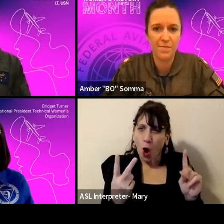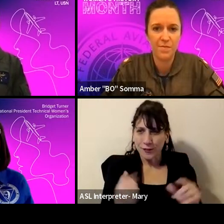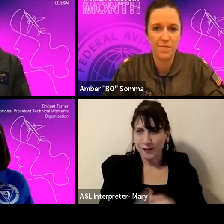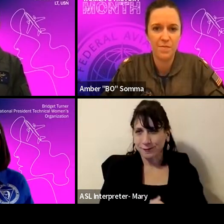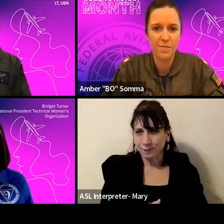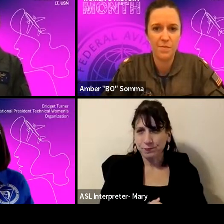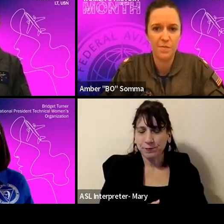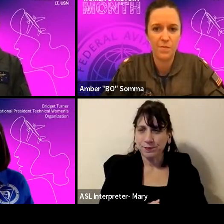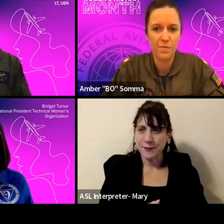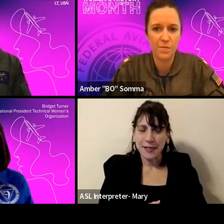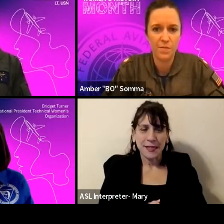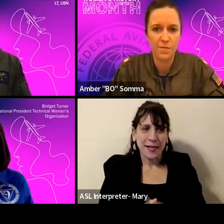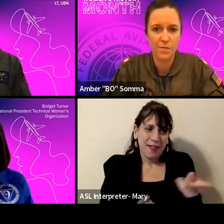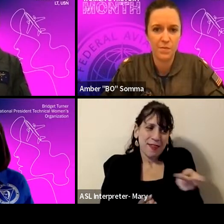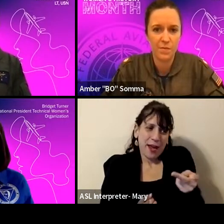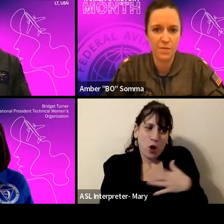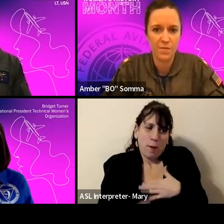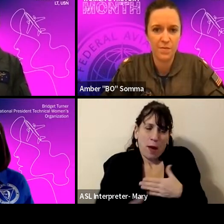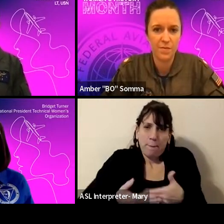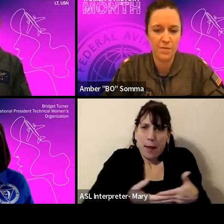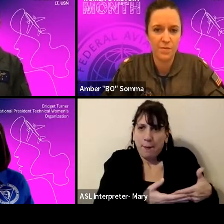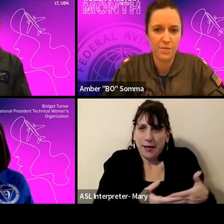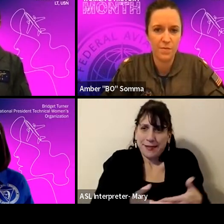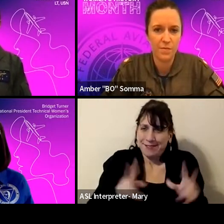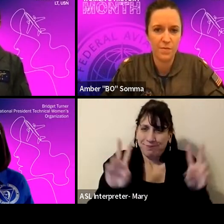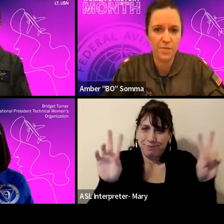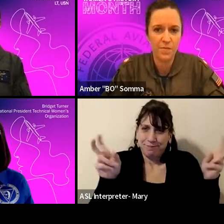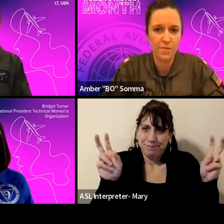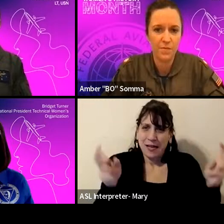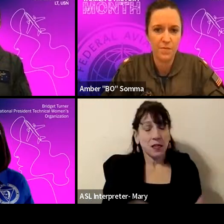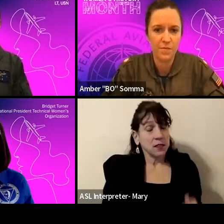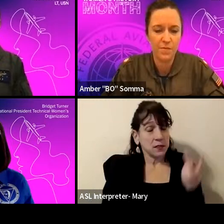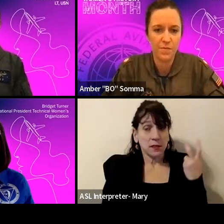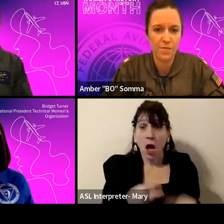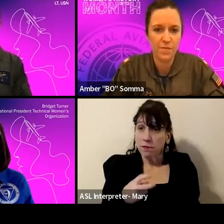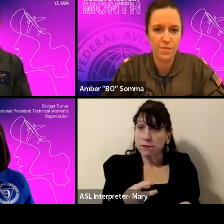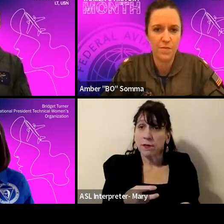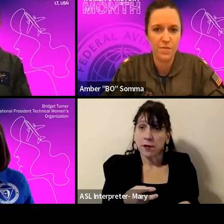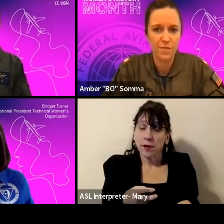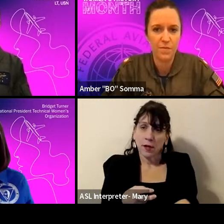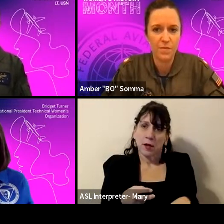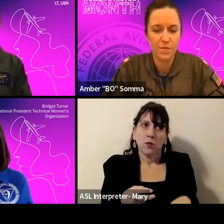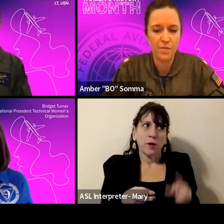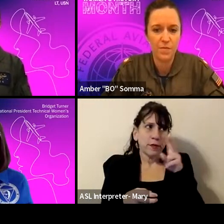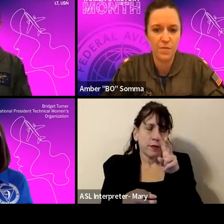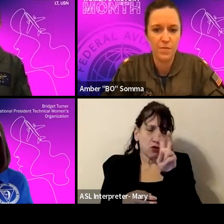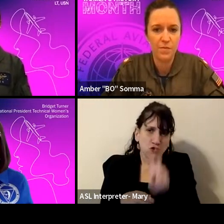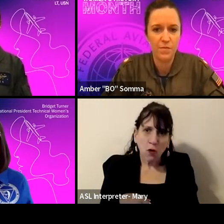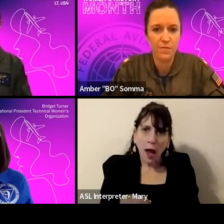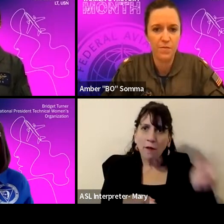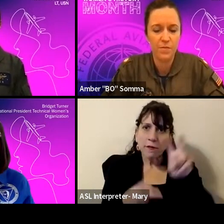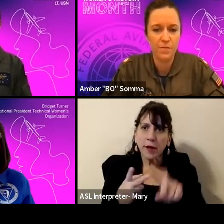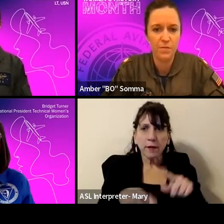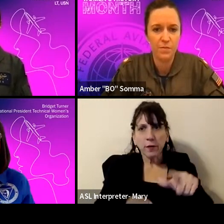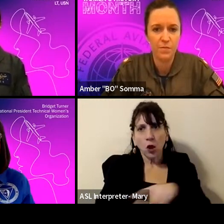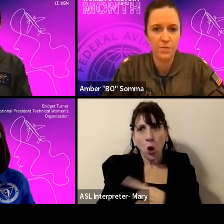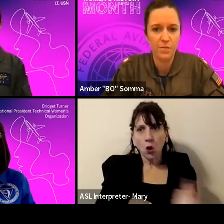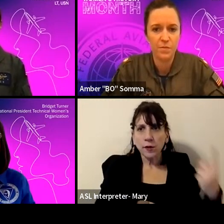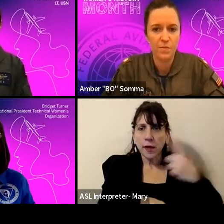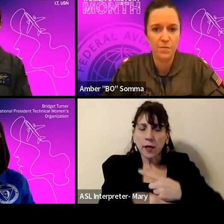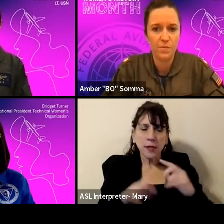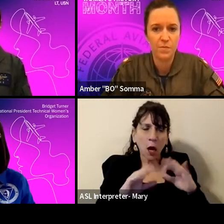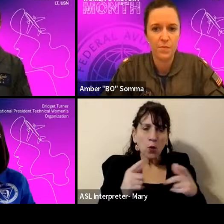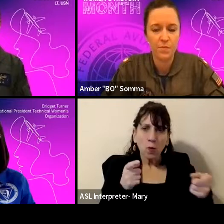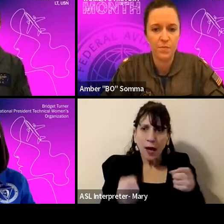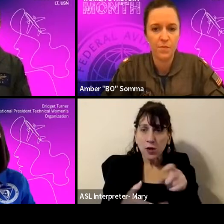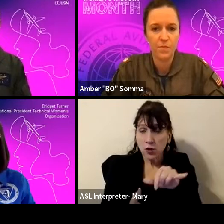And so they are my babies, and it's tough, especially with all of the traveling, the long days. How do you manage